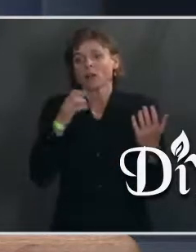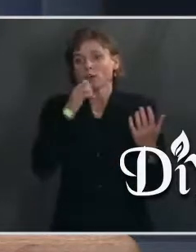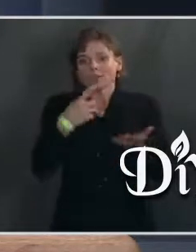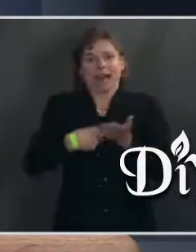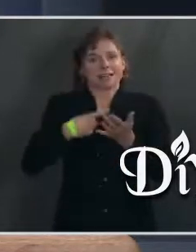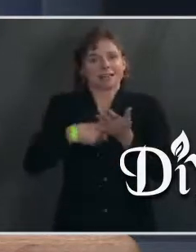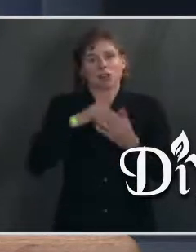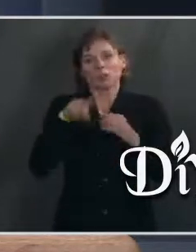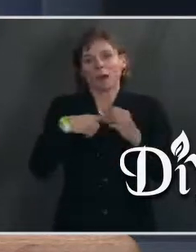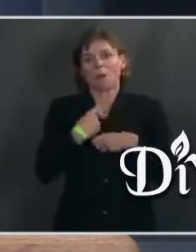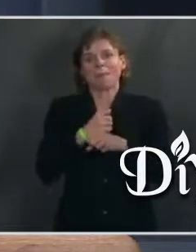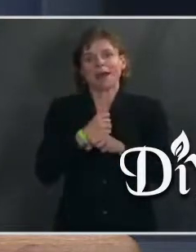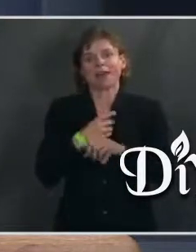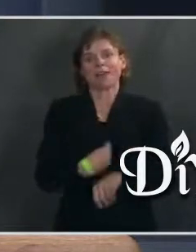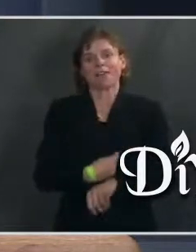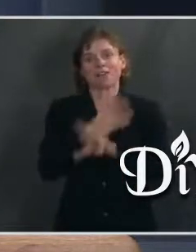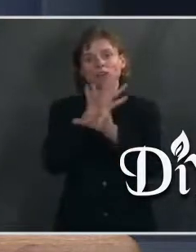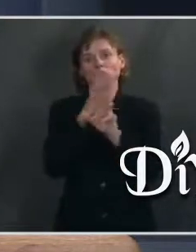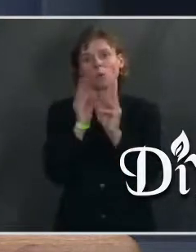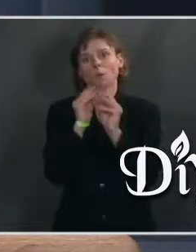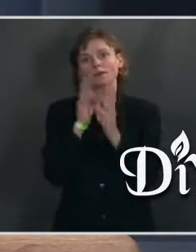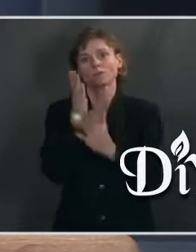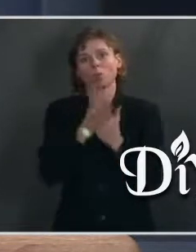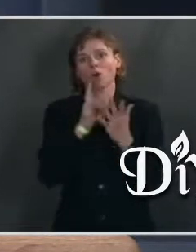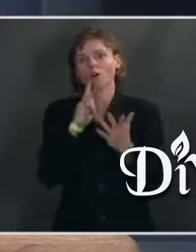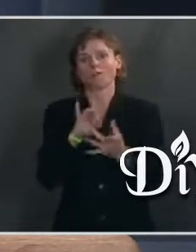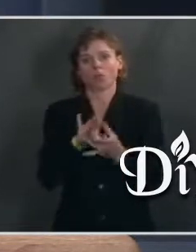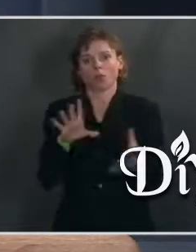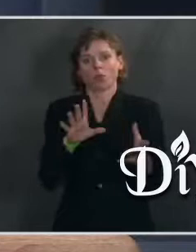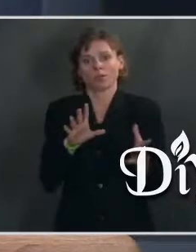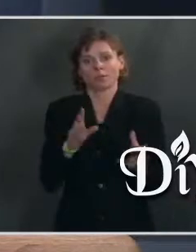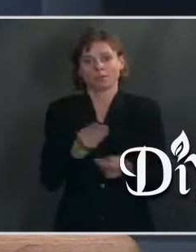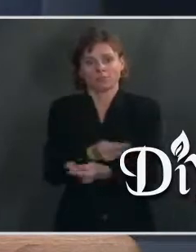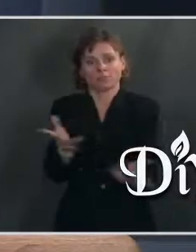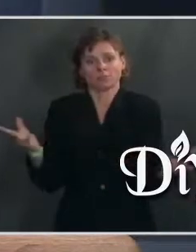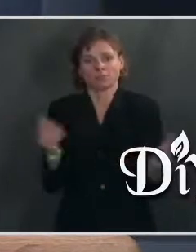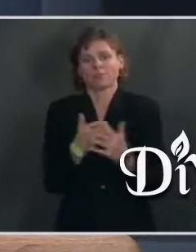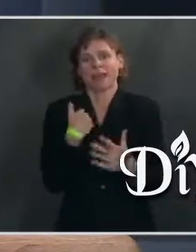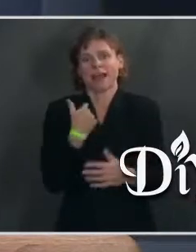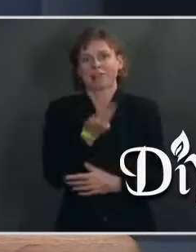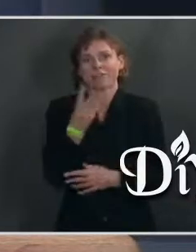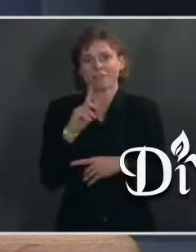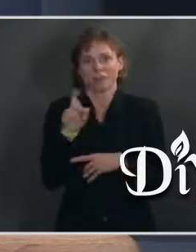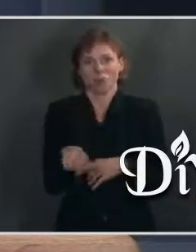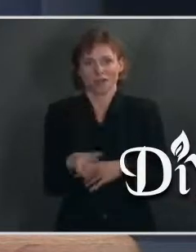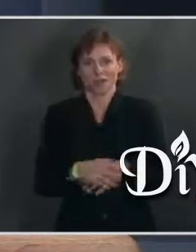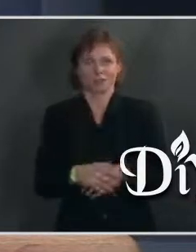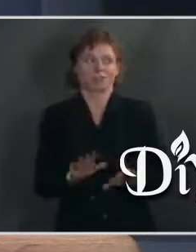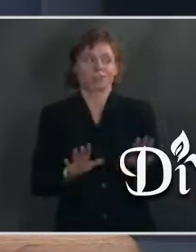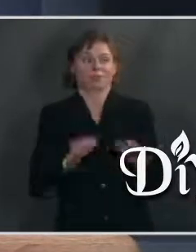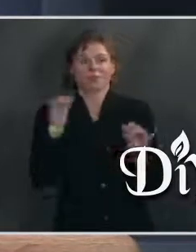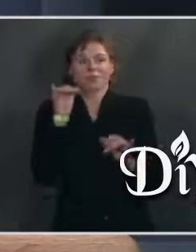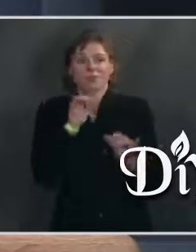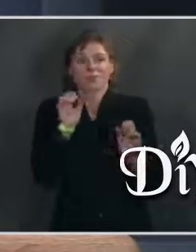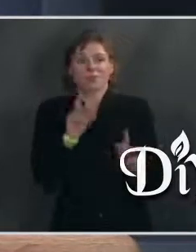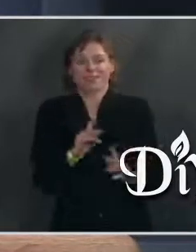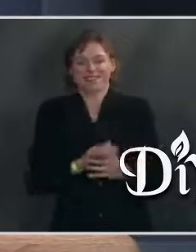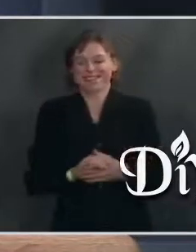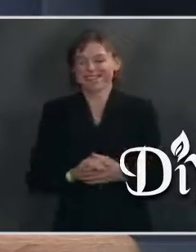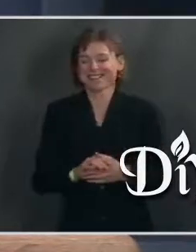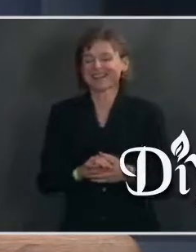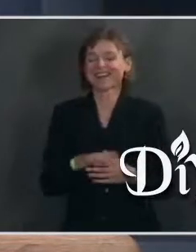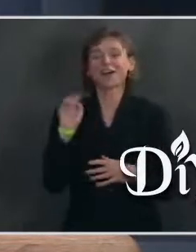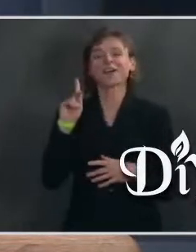released. Go ahead, Jeff. Hey, Jen. I actually have more visitor logs questions. Okay. The first one is, has anybody in the